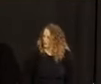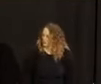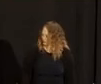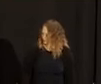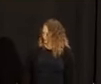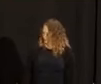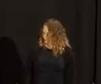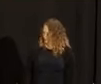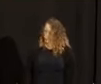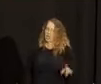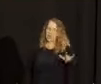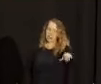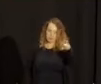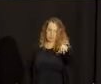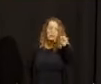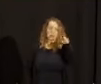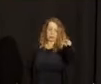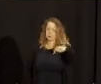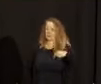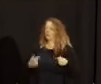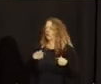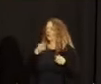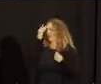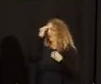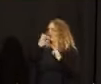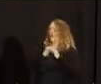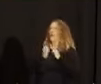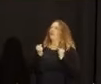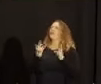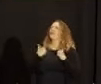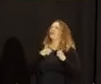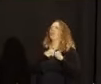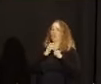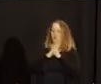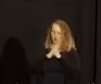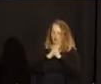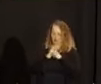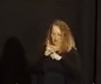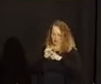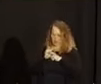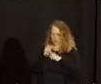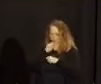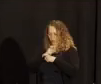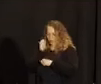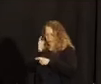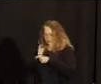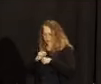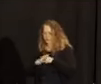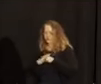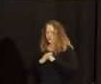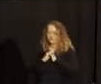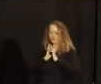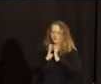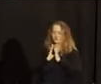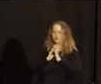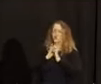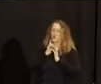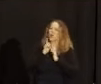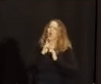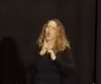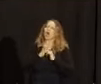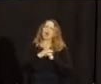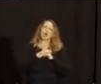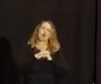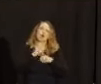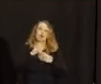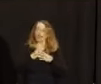And so I think about how many of our disabled brothers and sisters who are